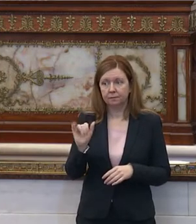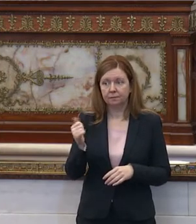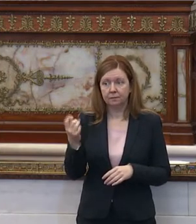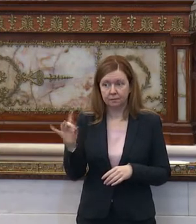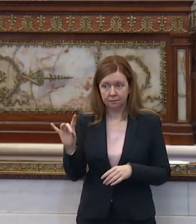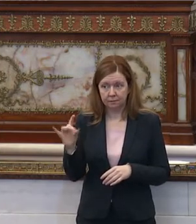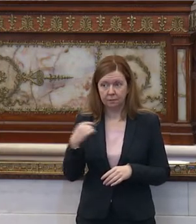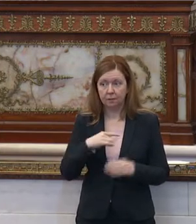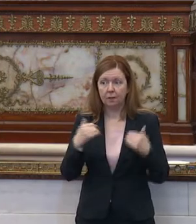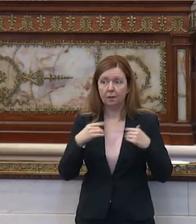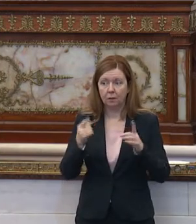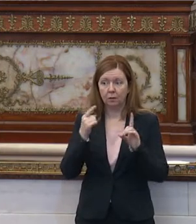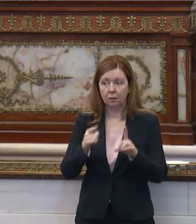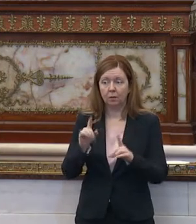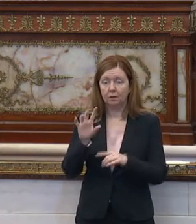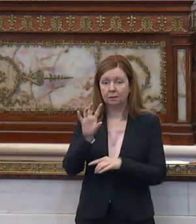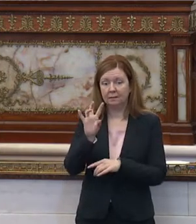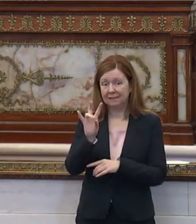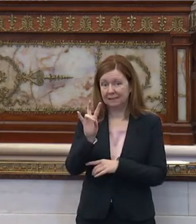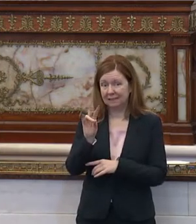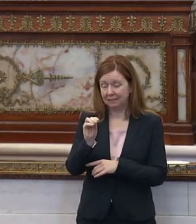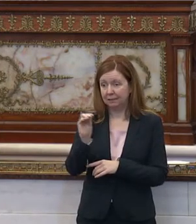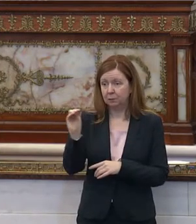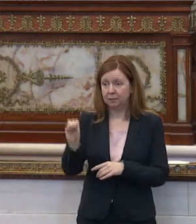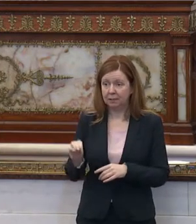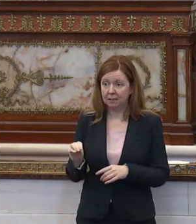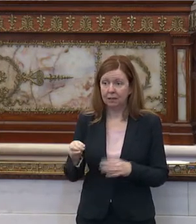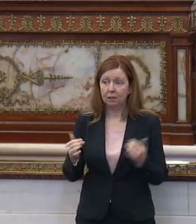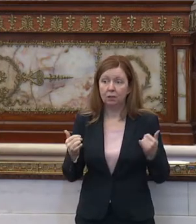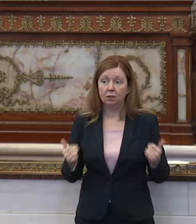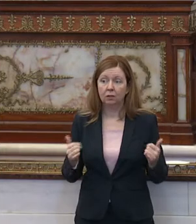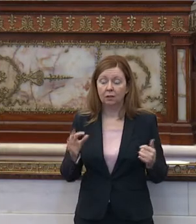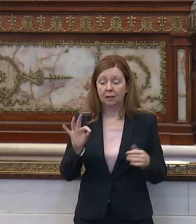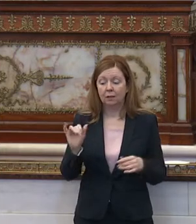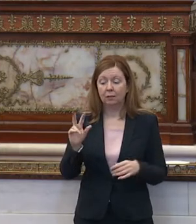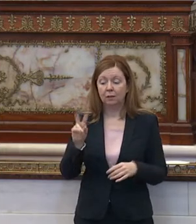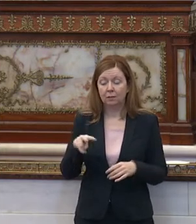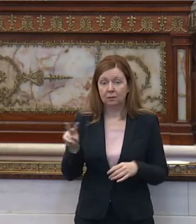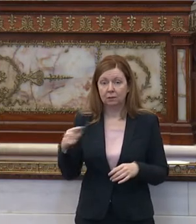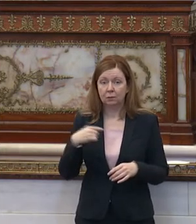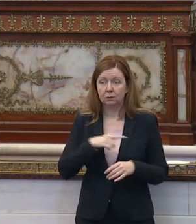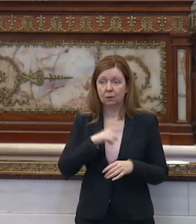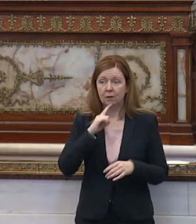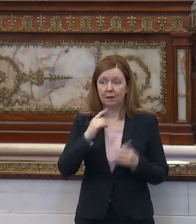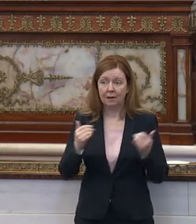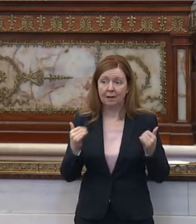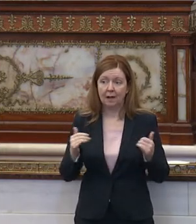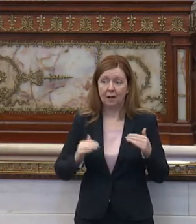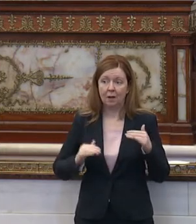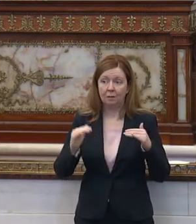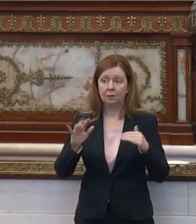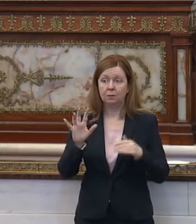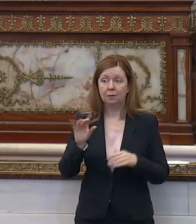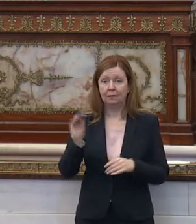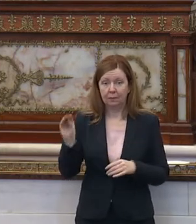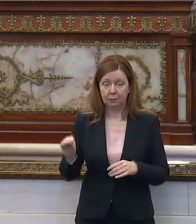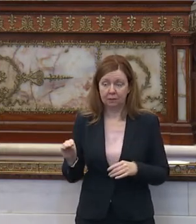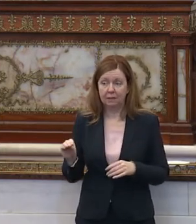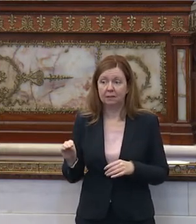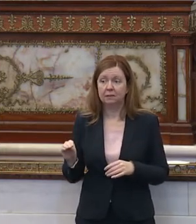FY18, we had a goal of 17%. Currently in FY22, we are now up to